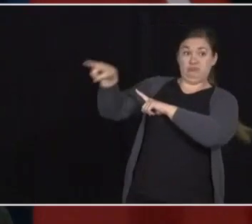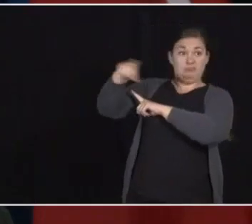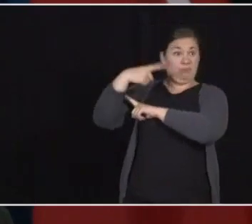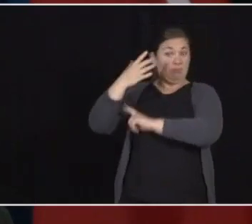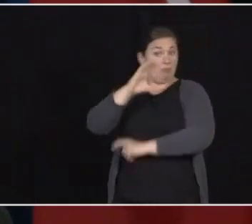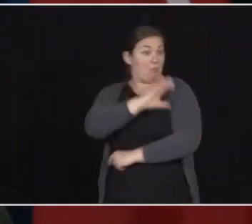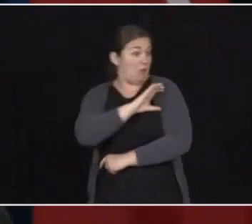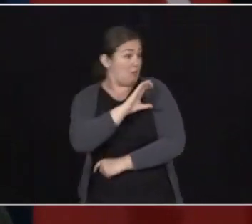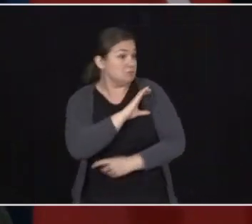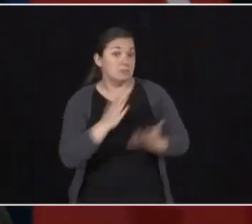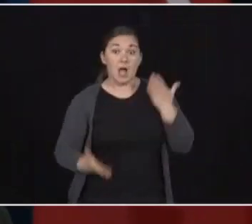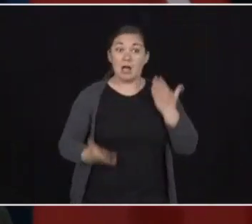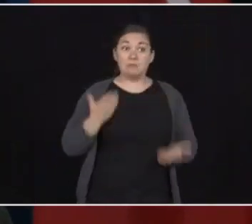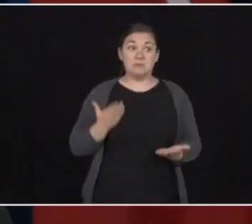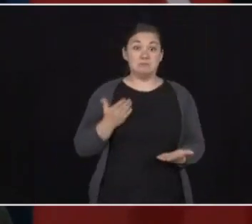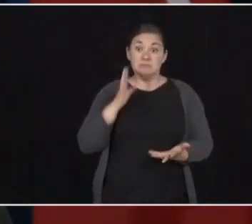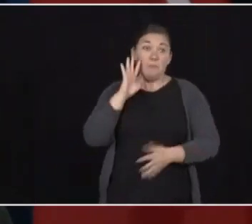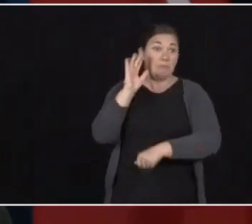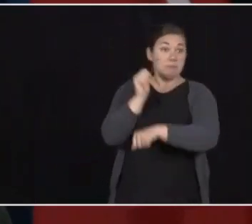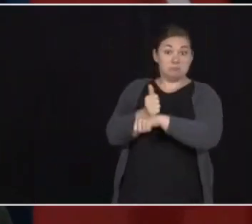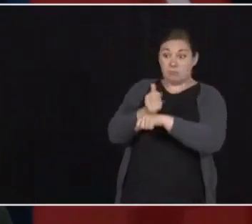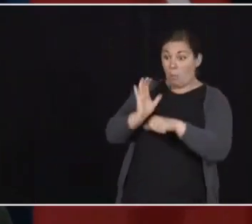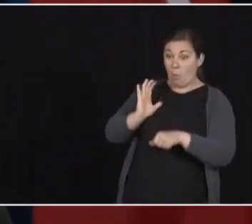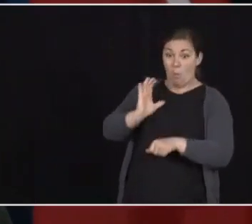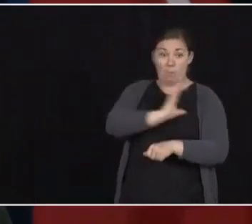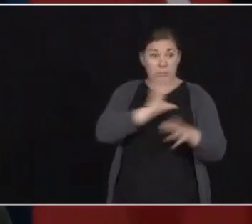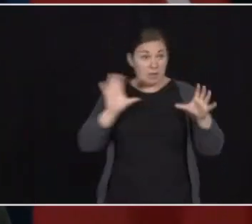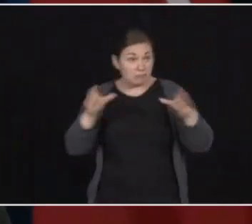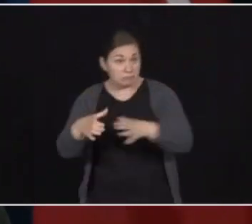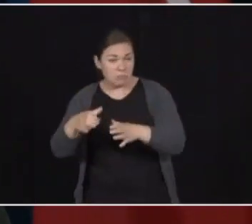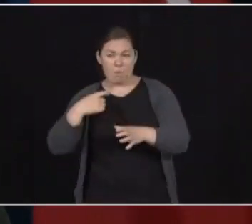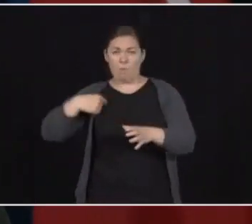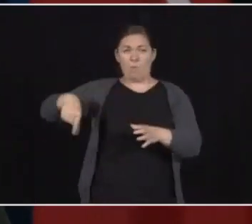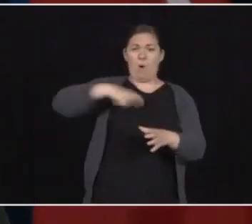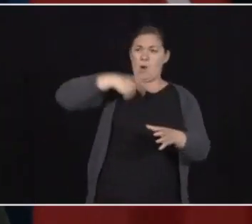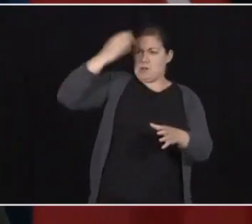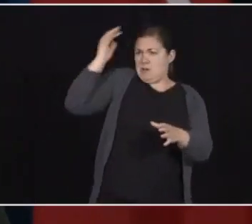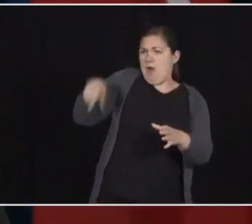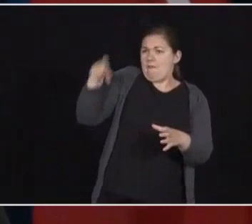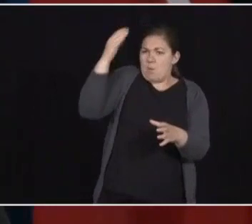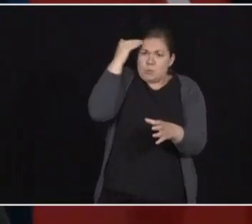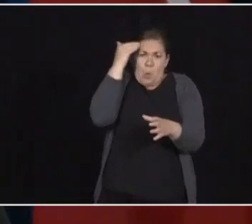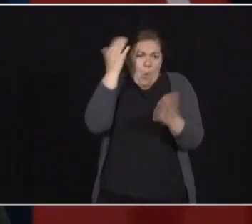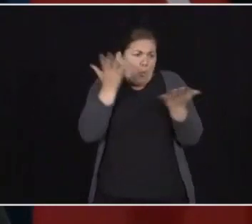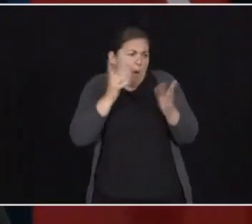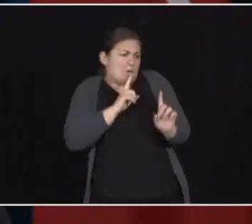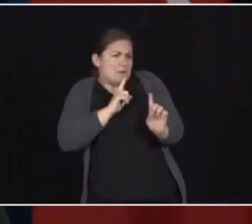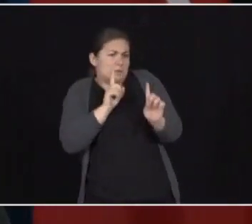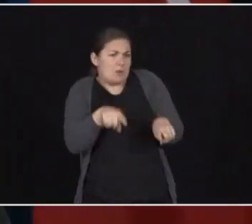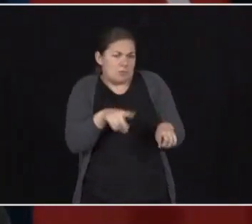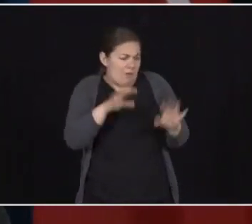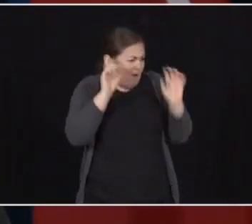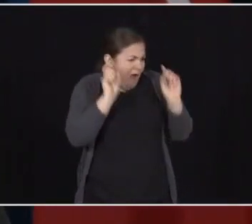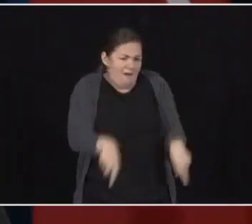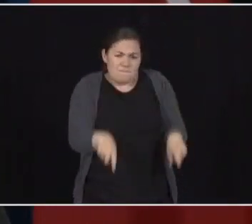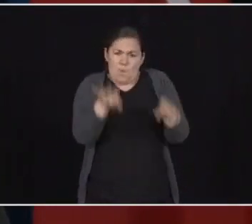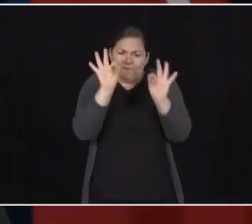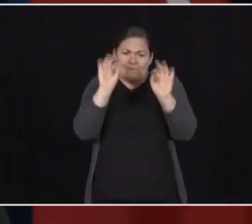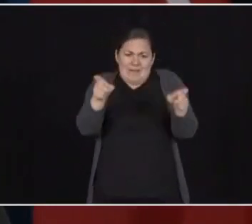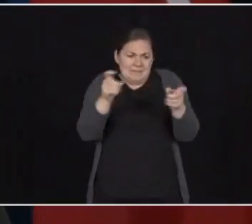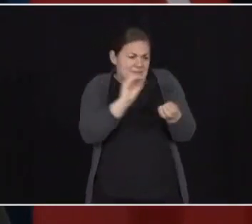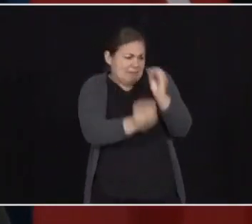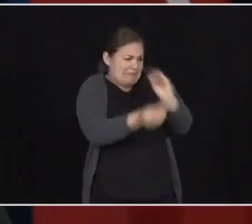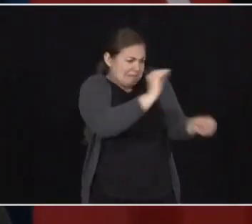answers. I want answers. And we need to get this fixed, and we're going to get this fixed. Again, Lucas, this has been